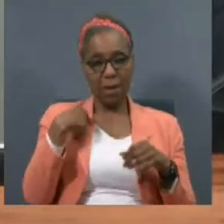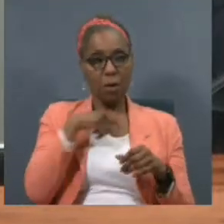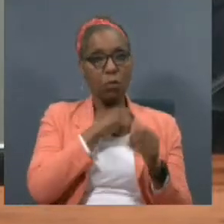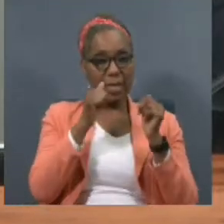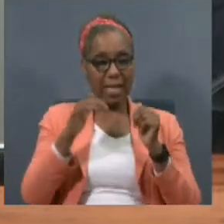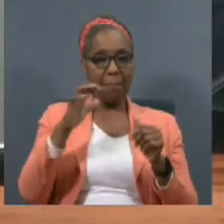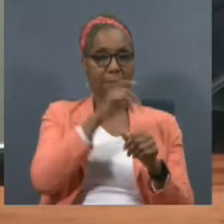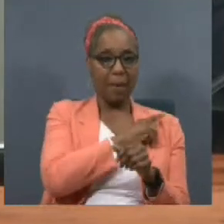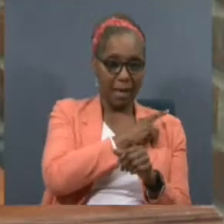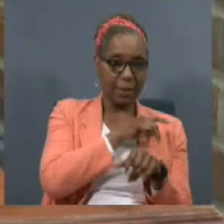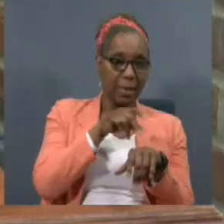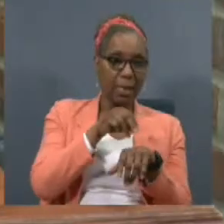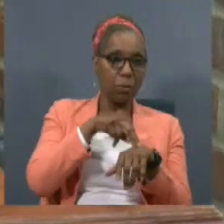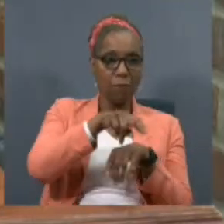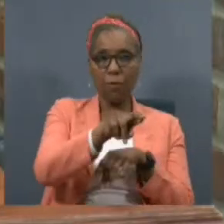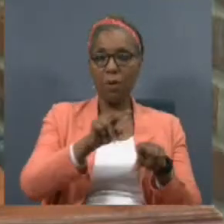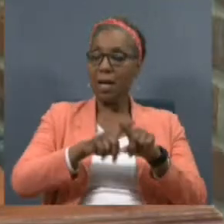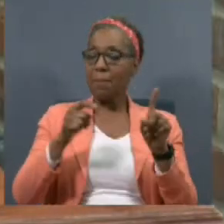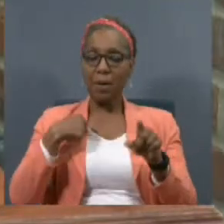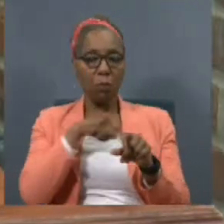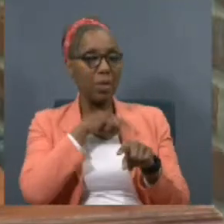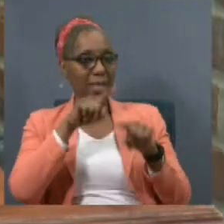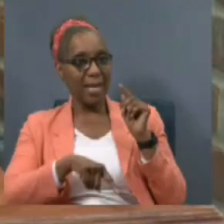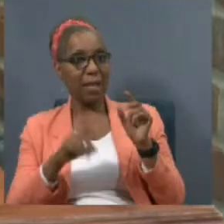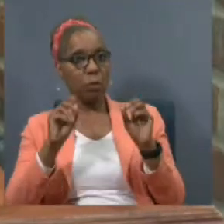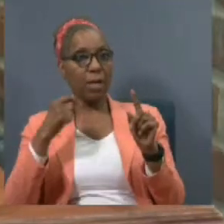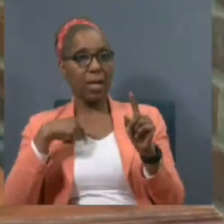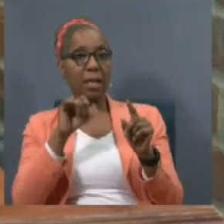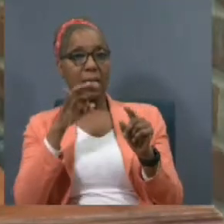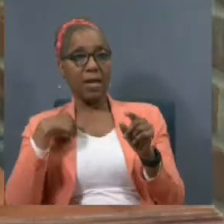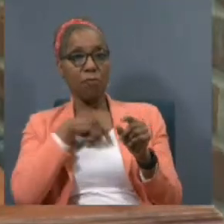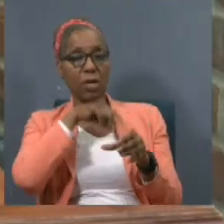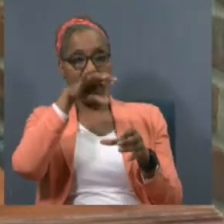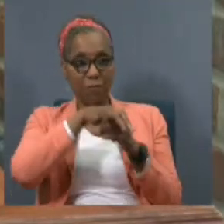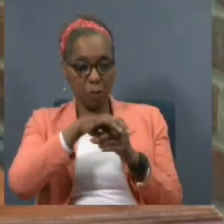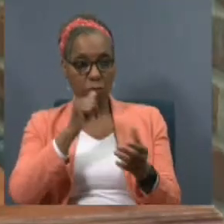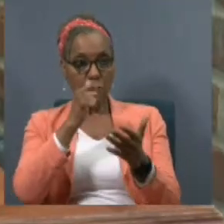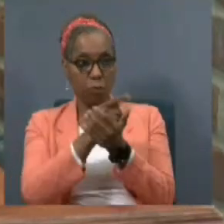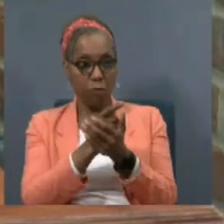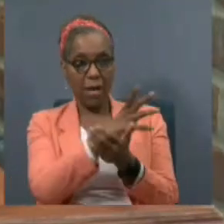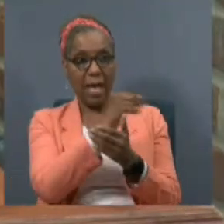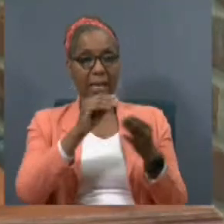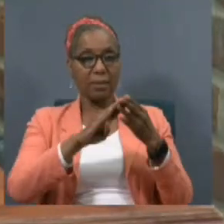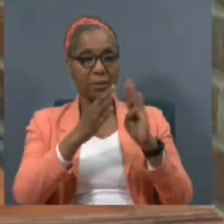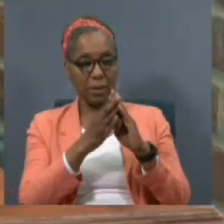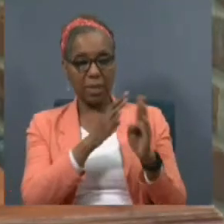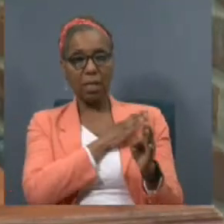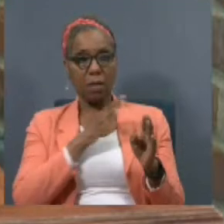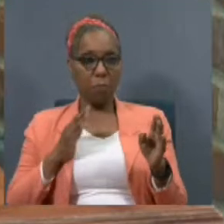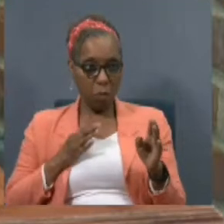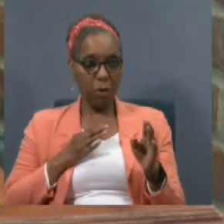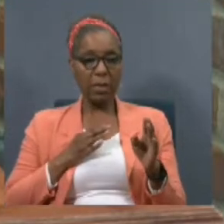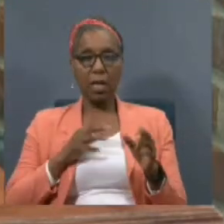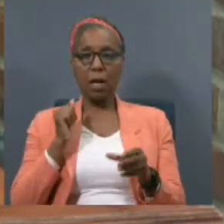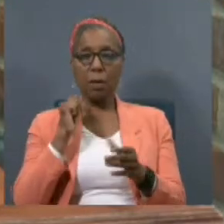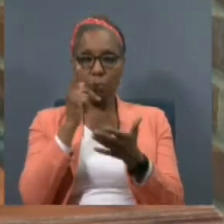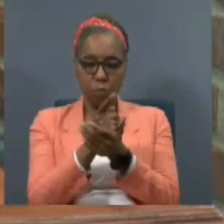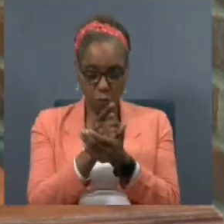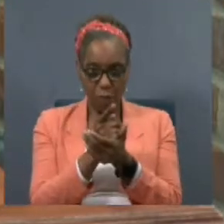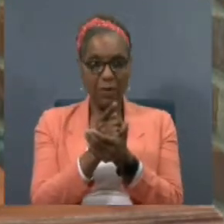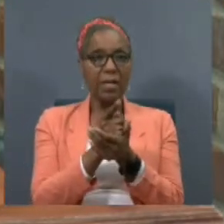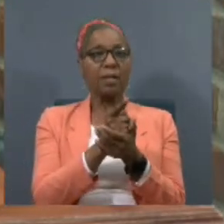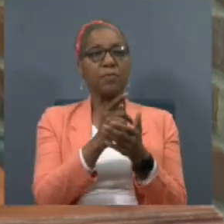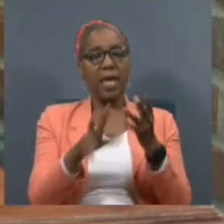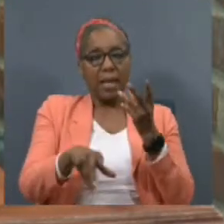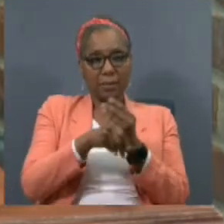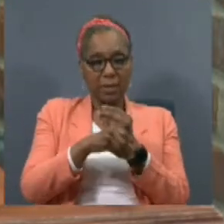go back and refer to. But that's what I'm stating. If we vote to approve and the city board of directors votes to approve the annexation and the rezoning, we don't get to